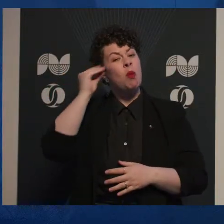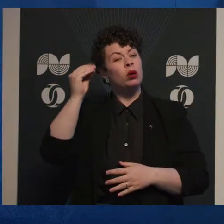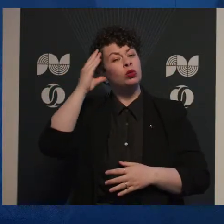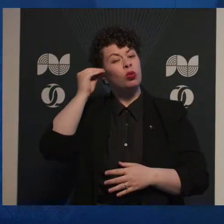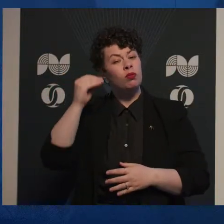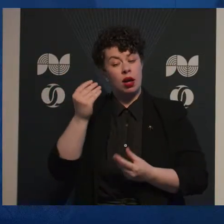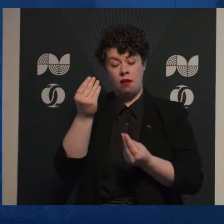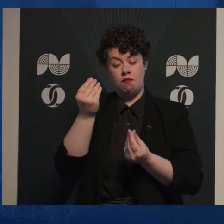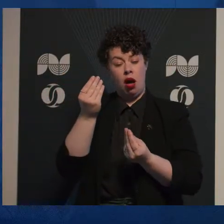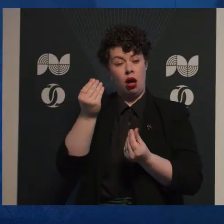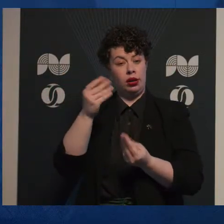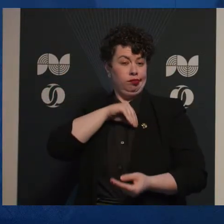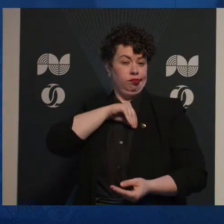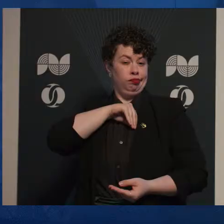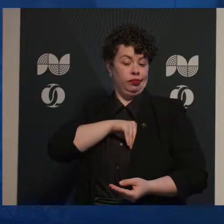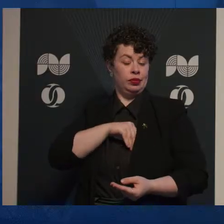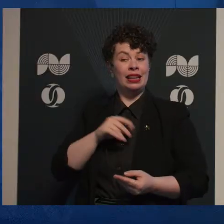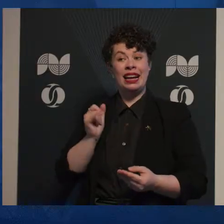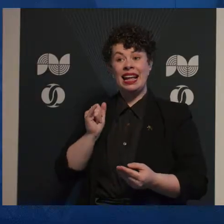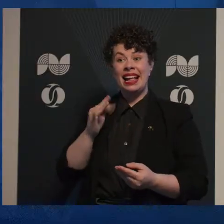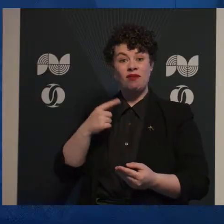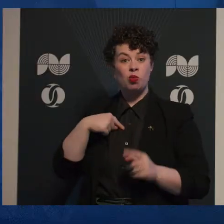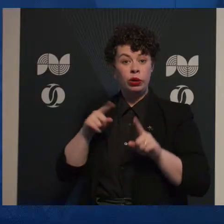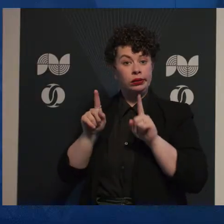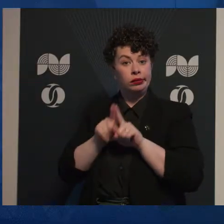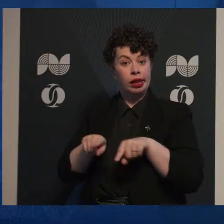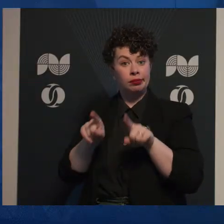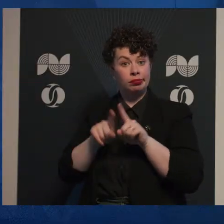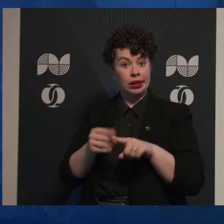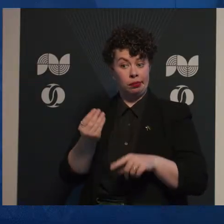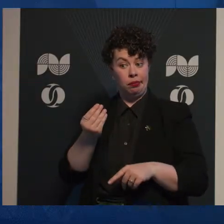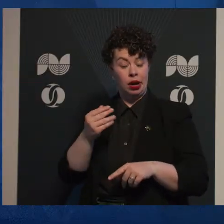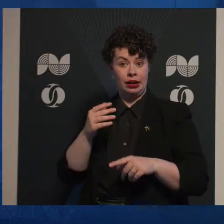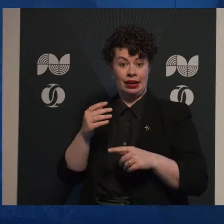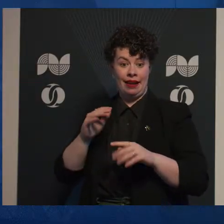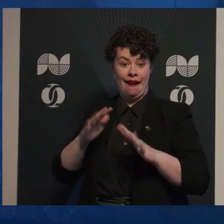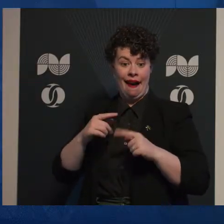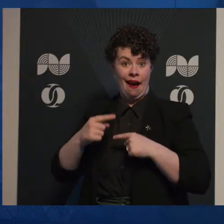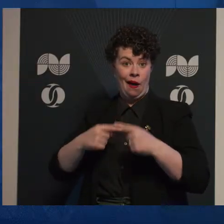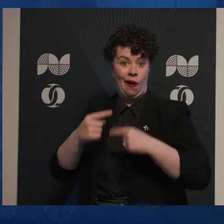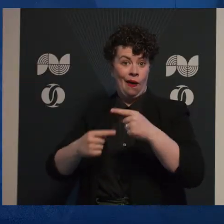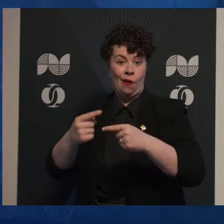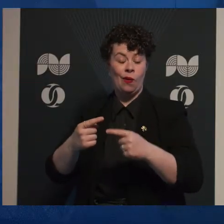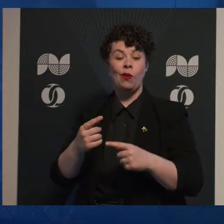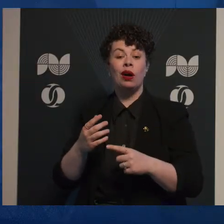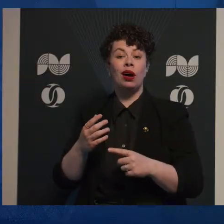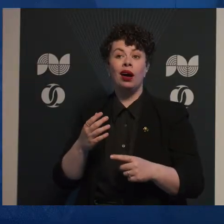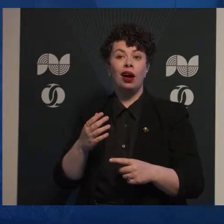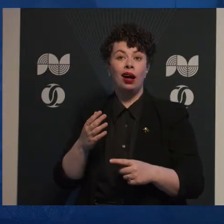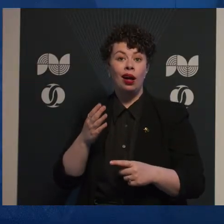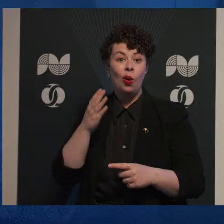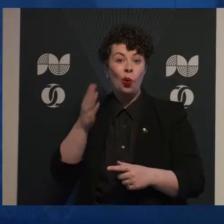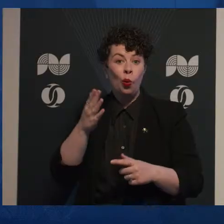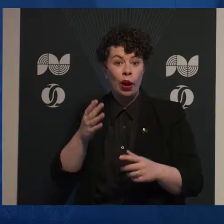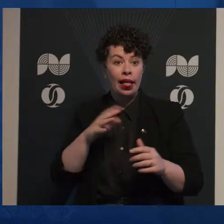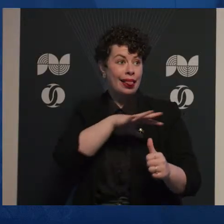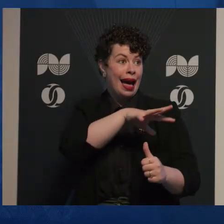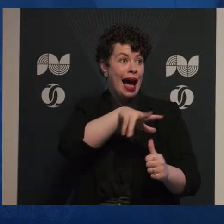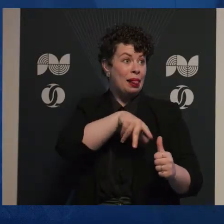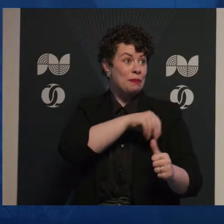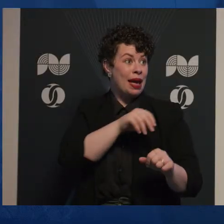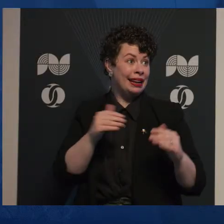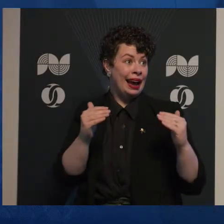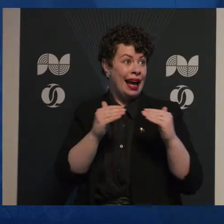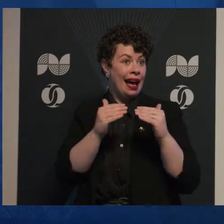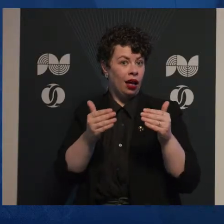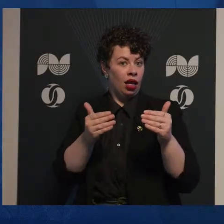continue the economic approach, this current trajectory, I was joking, that it won't even catch the GDP of Albania, soon in a